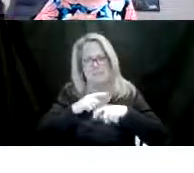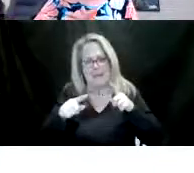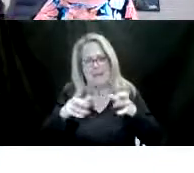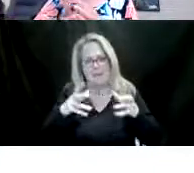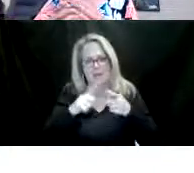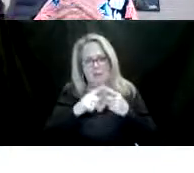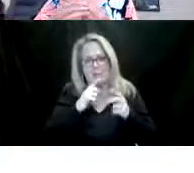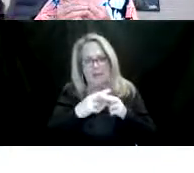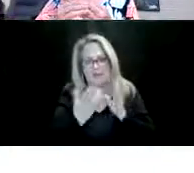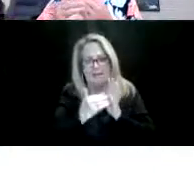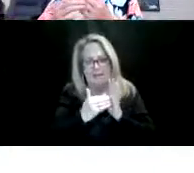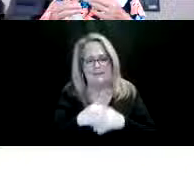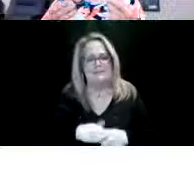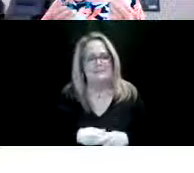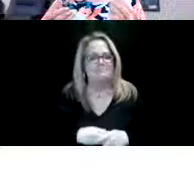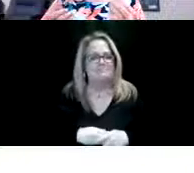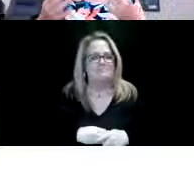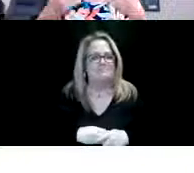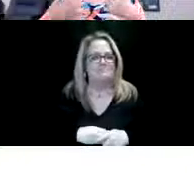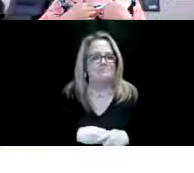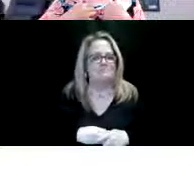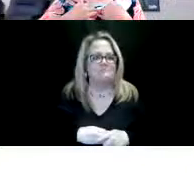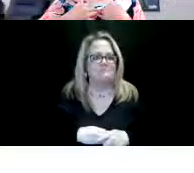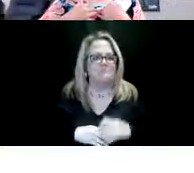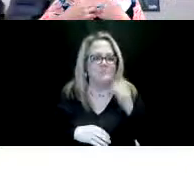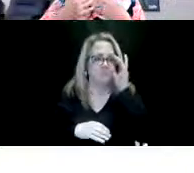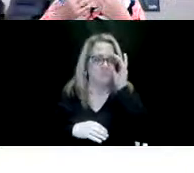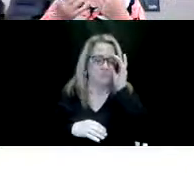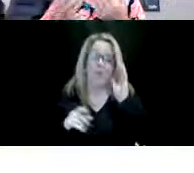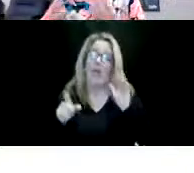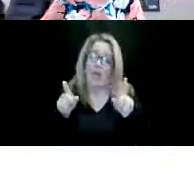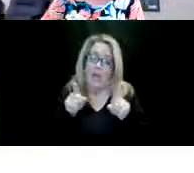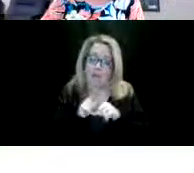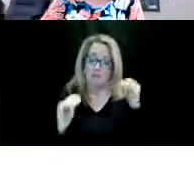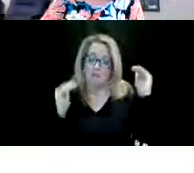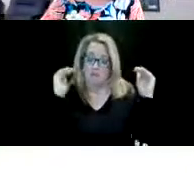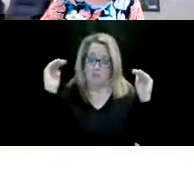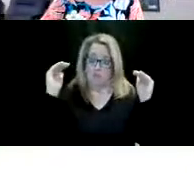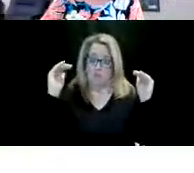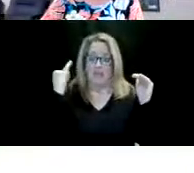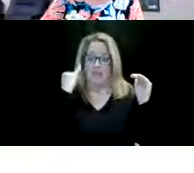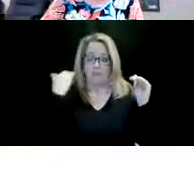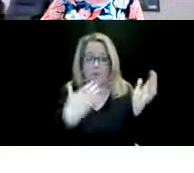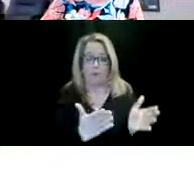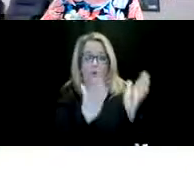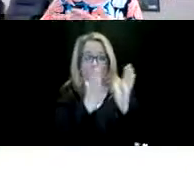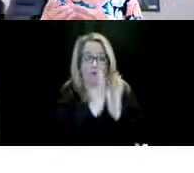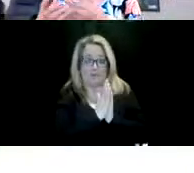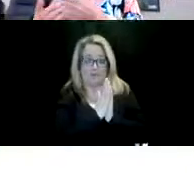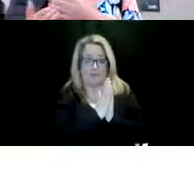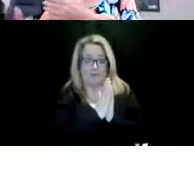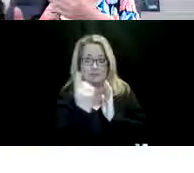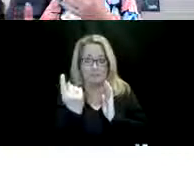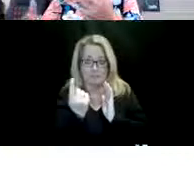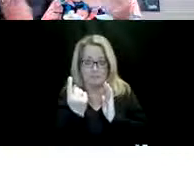about, is basically, as an adult, if you are making a request of a child, or if